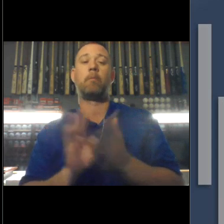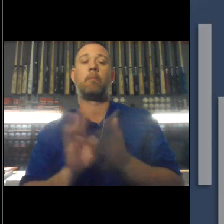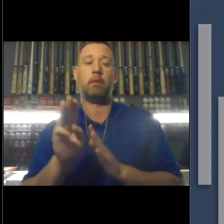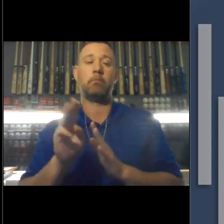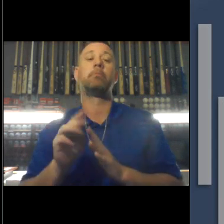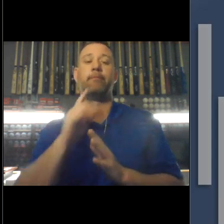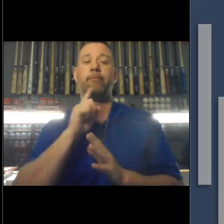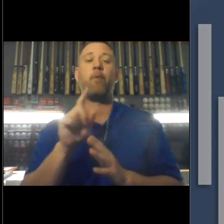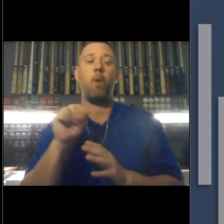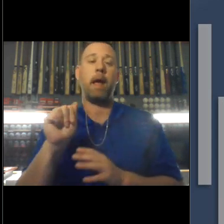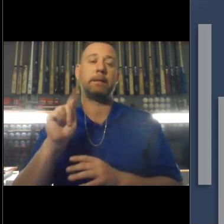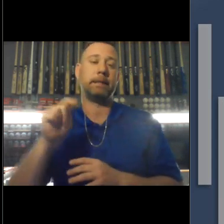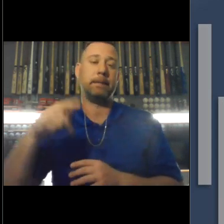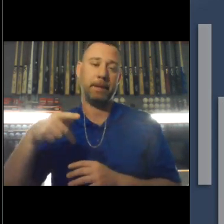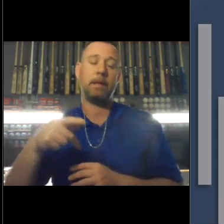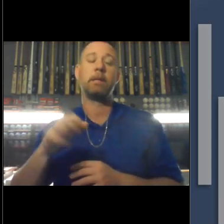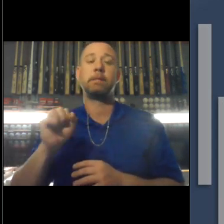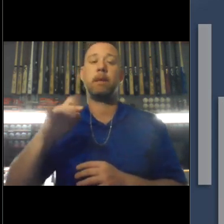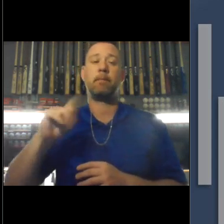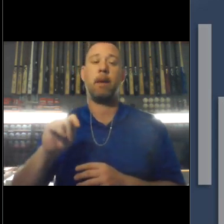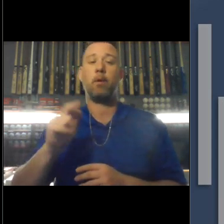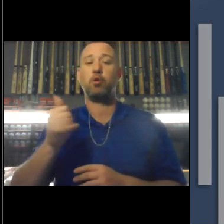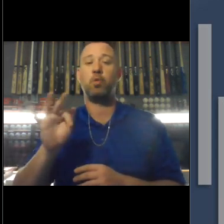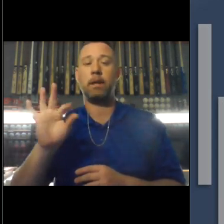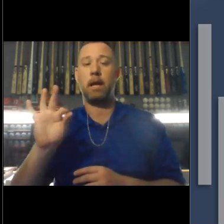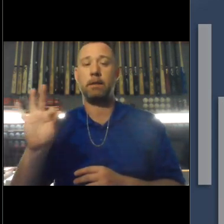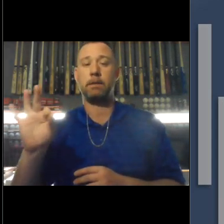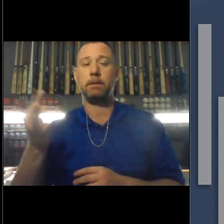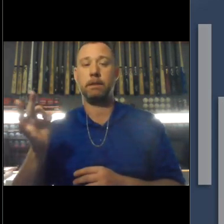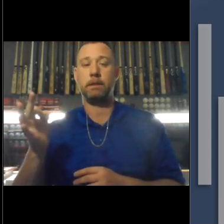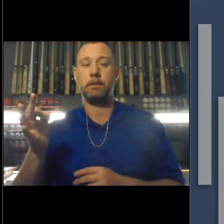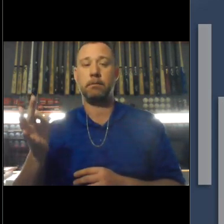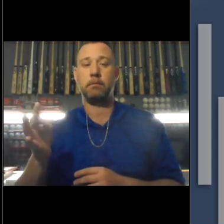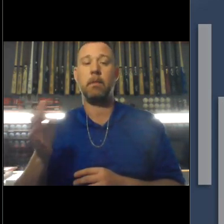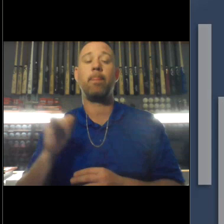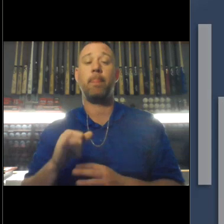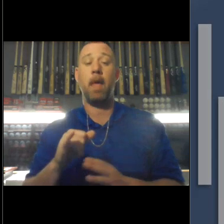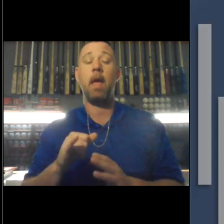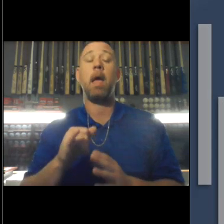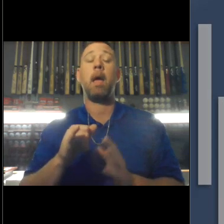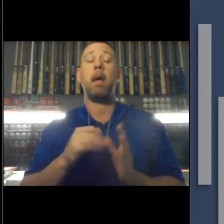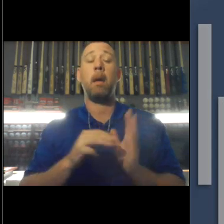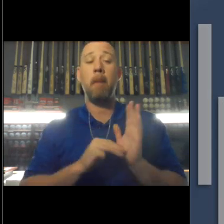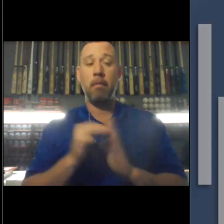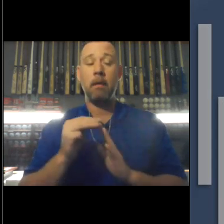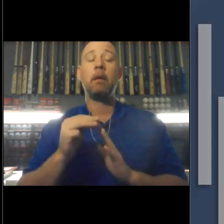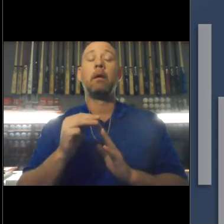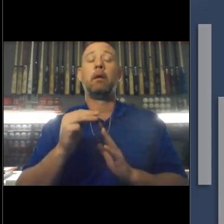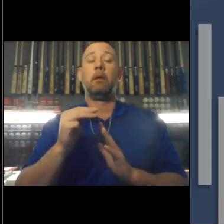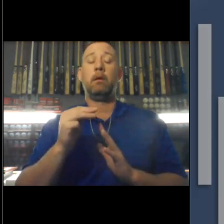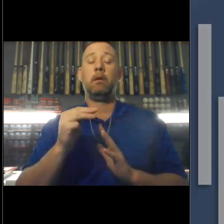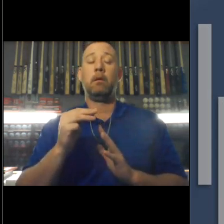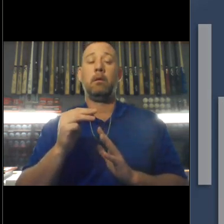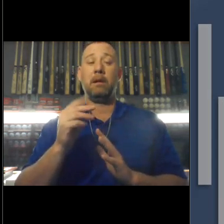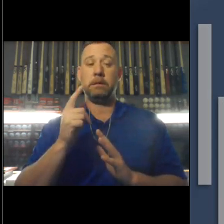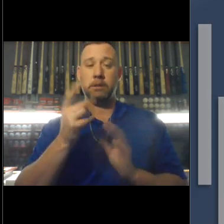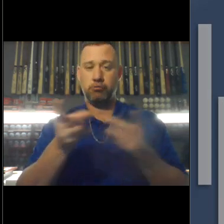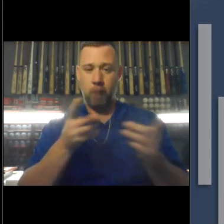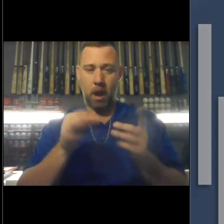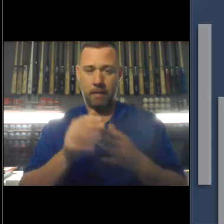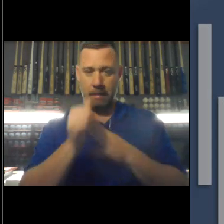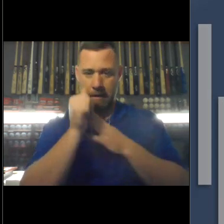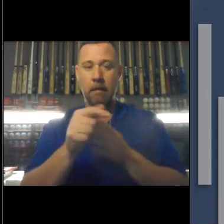the HEP in September of 2019. This methodology, the methodology described in the guidance,